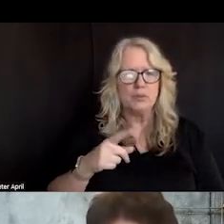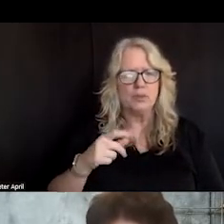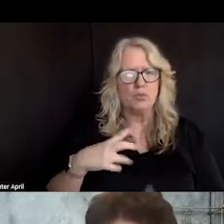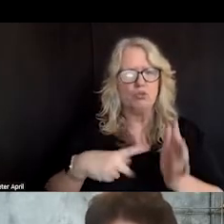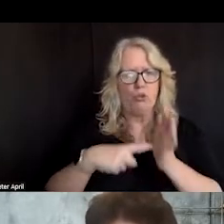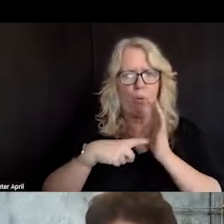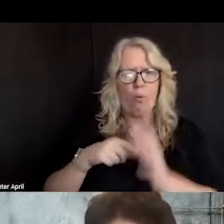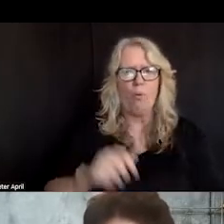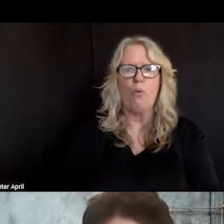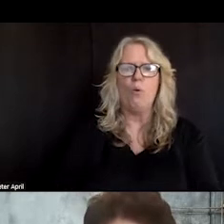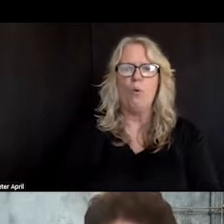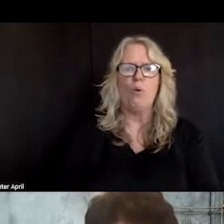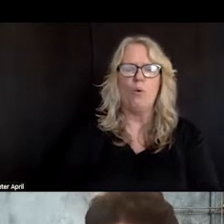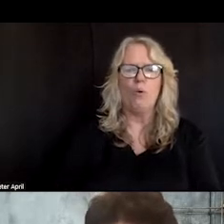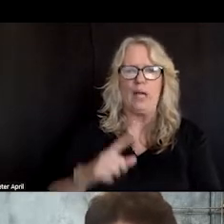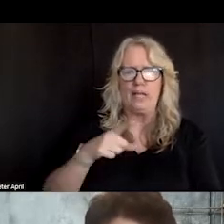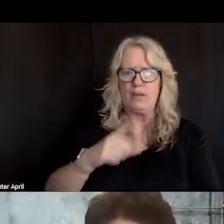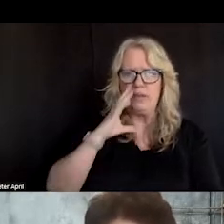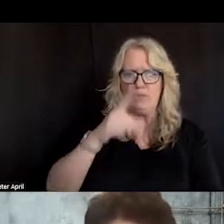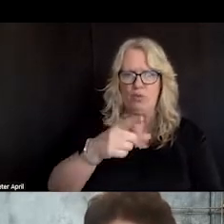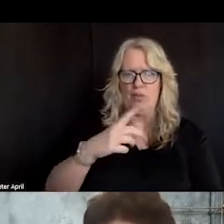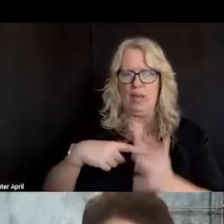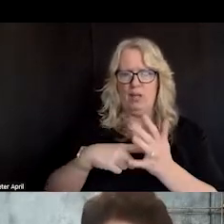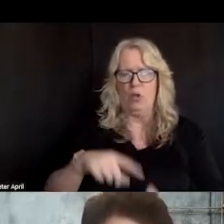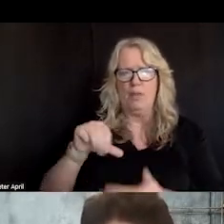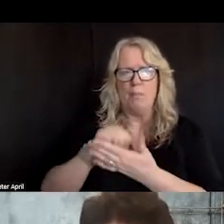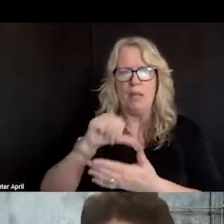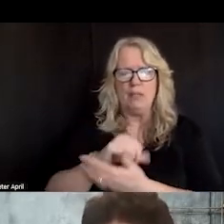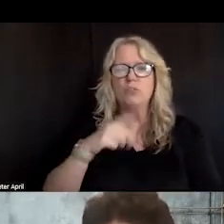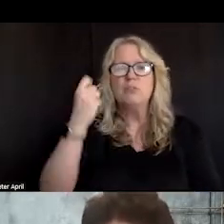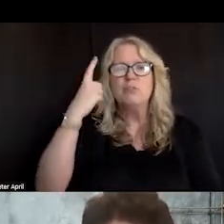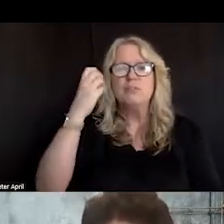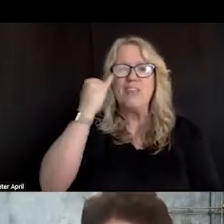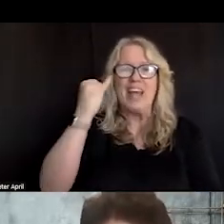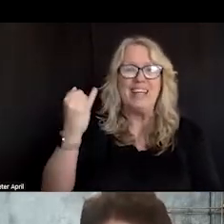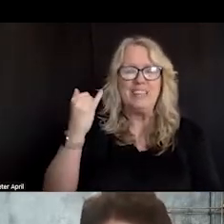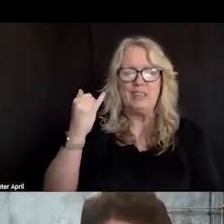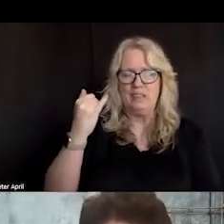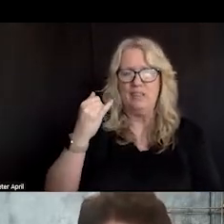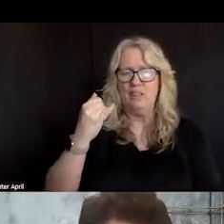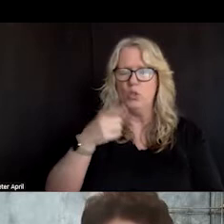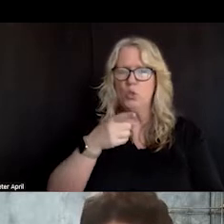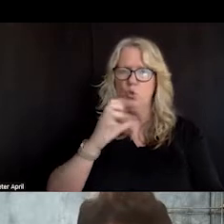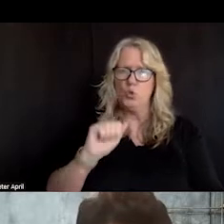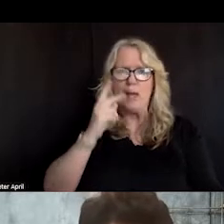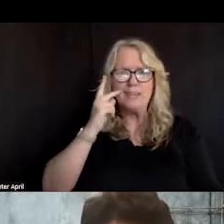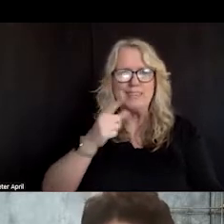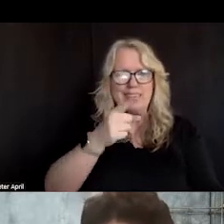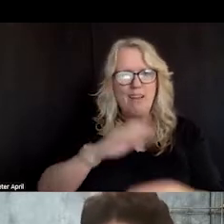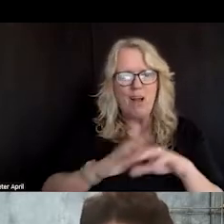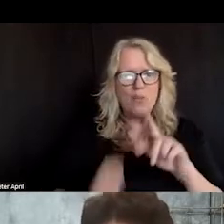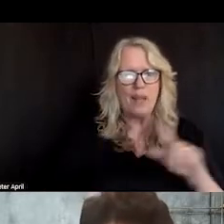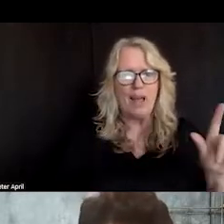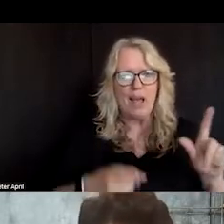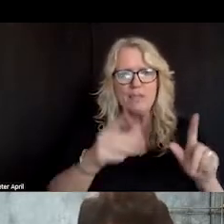us to this landing page. And the idea here is, you see on the left-hand side a map